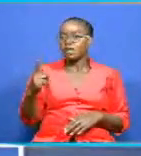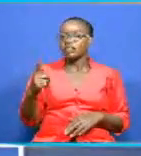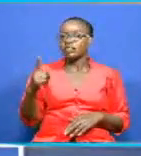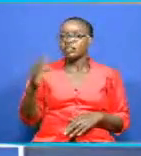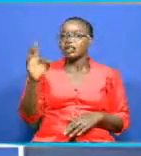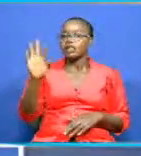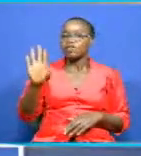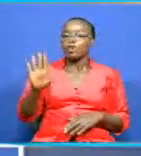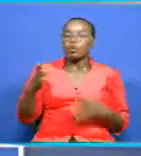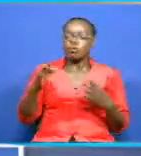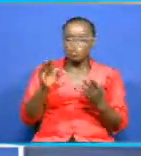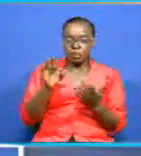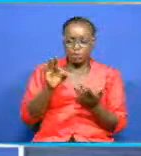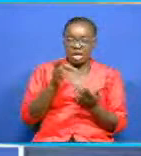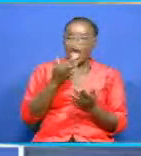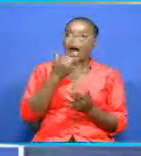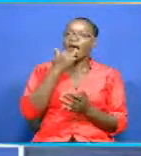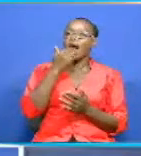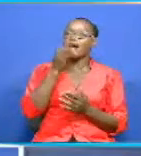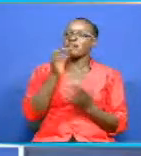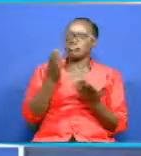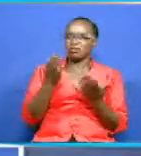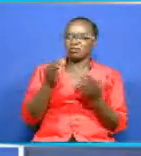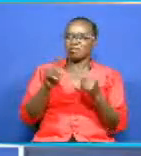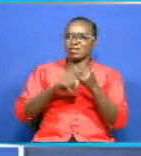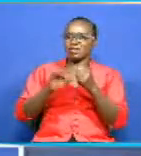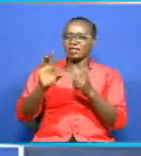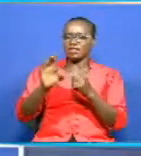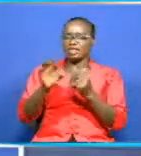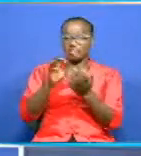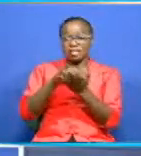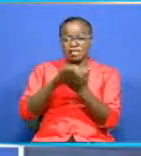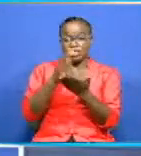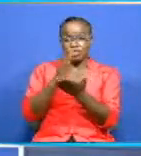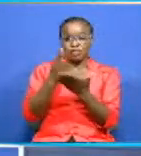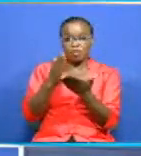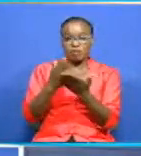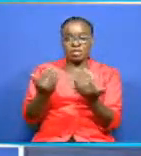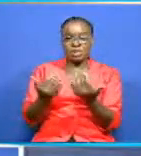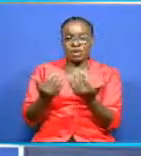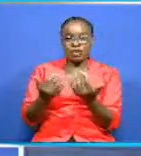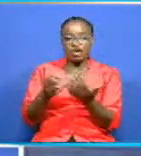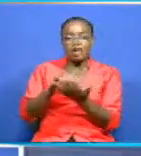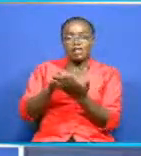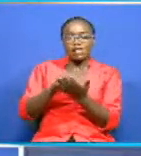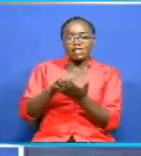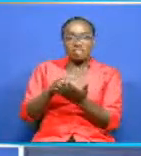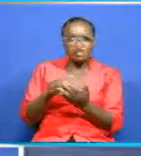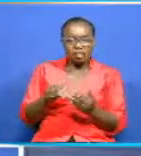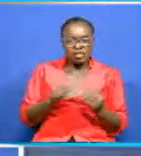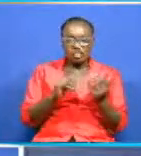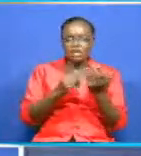134 samples that were tested, only 63 cases were confirmed, increasing the country's caseload to